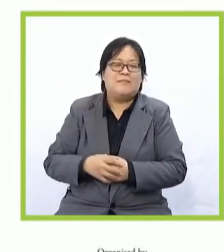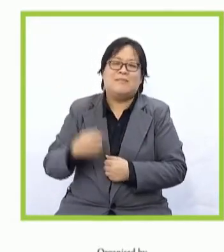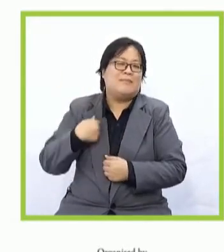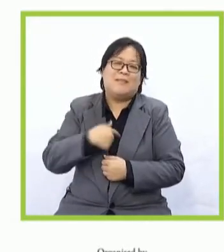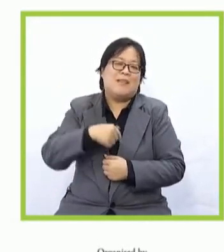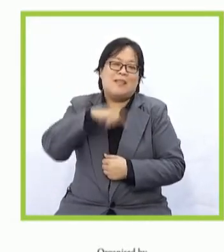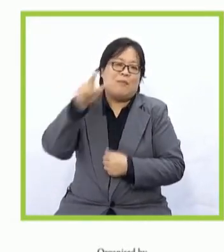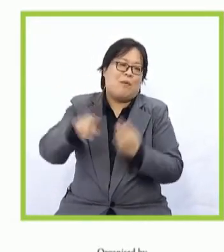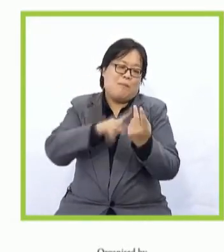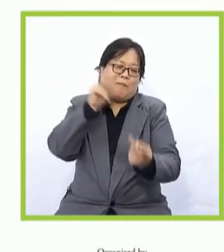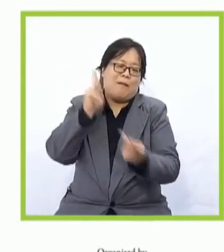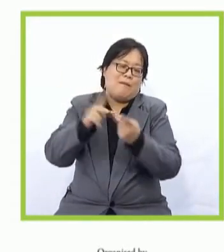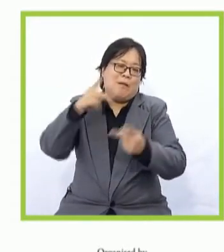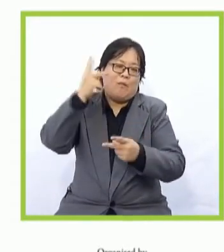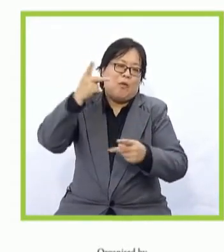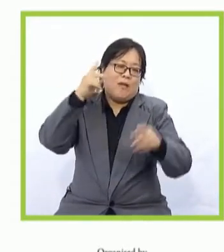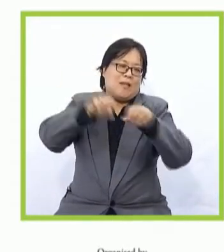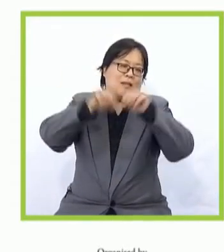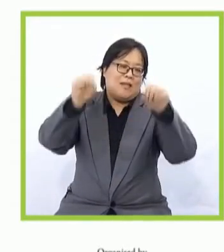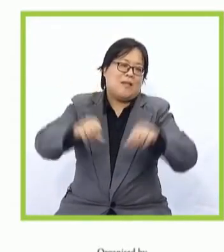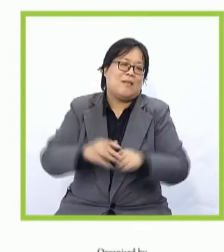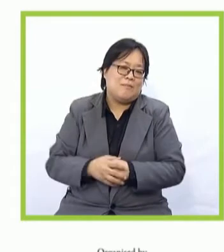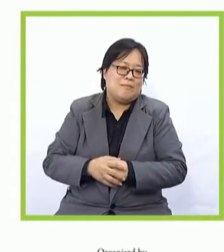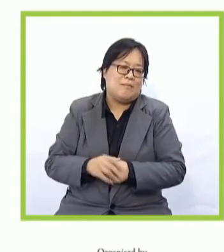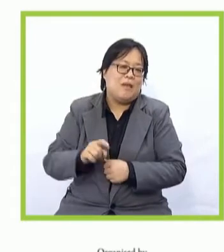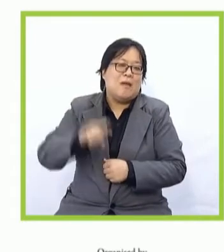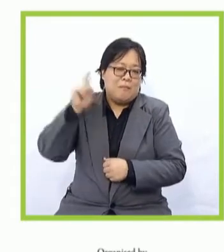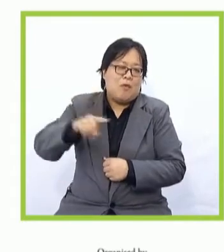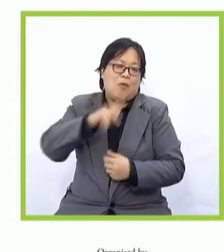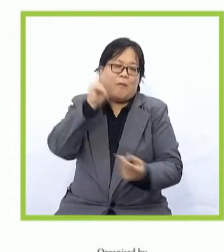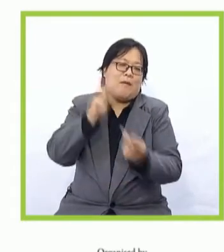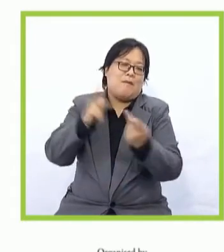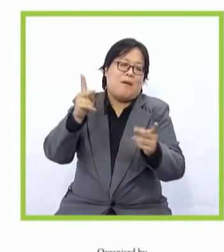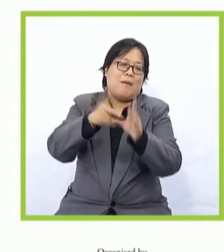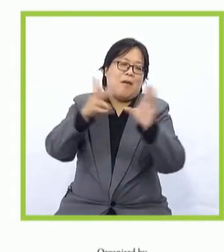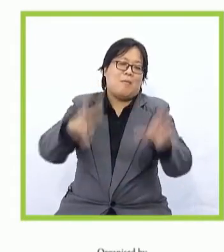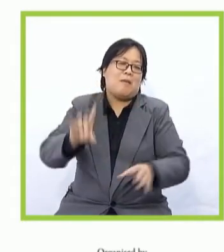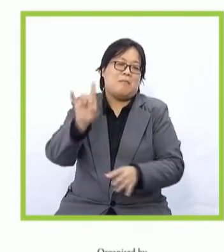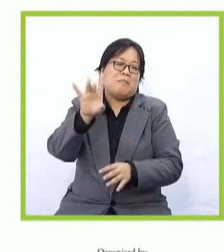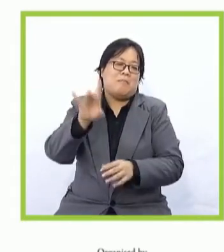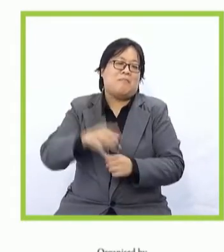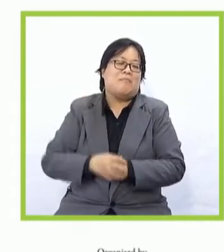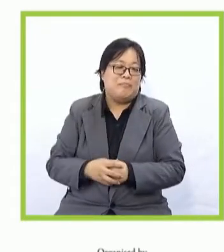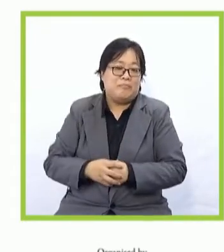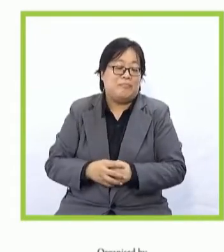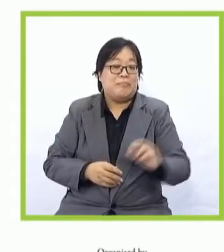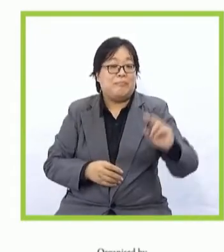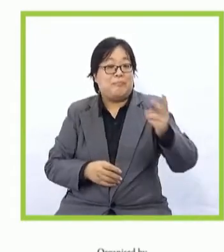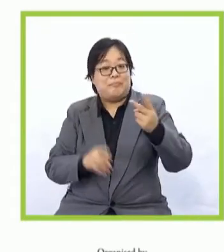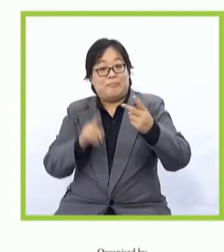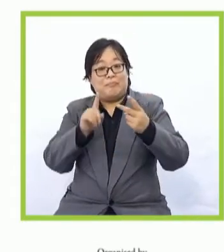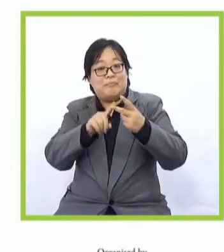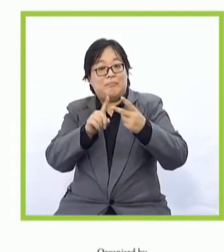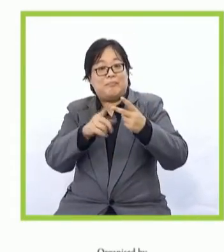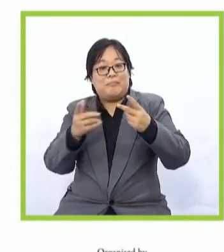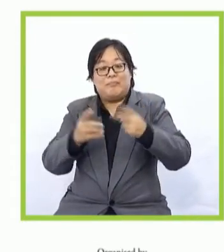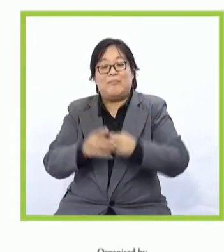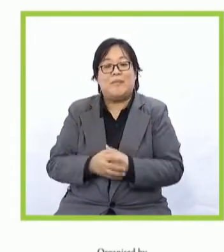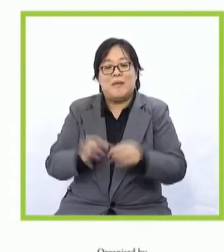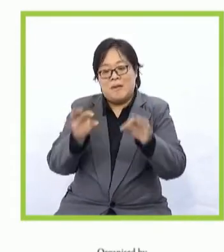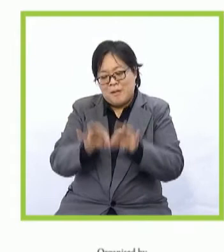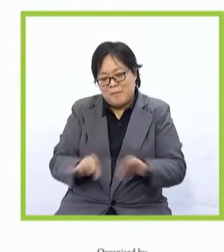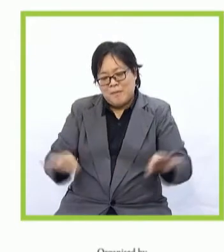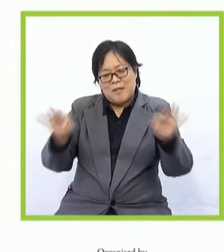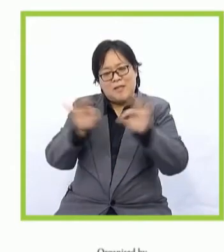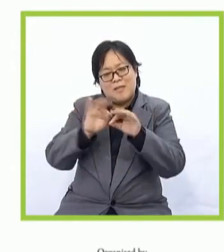need perfect political systems. We need perfect participation." A second lesson is the vital need